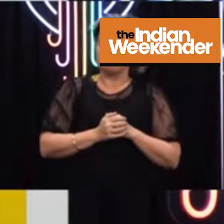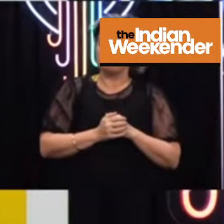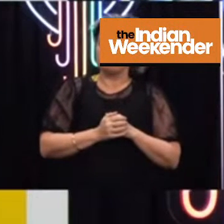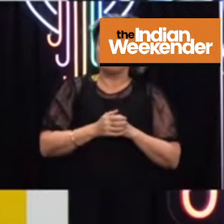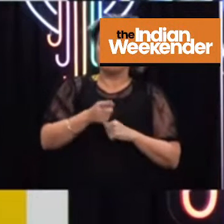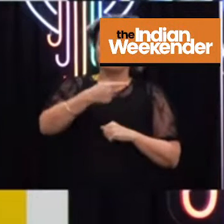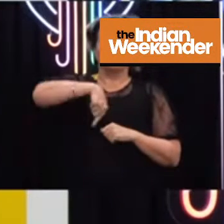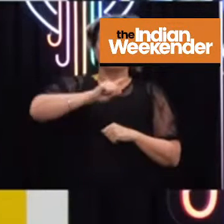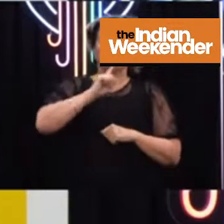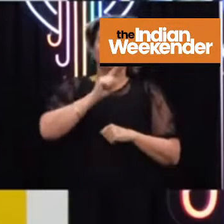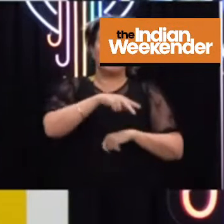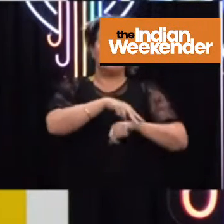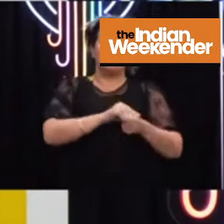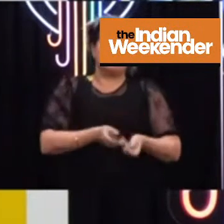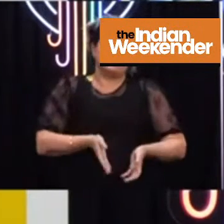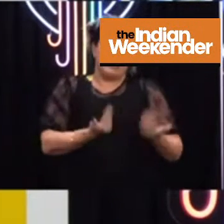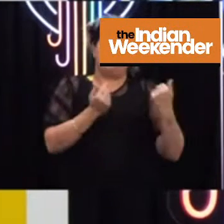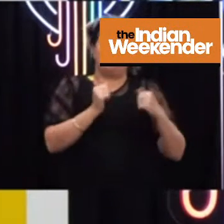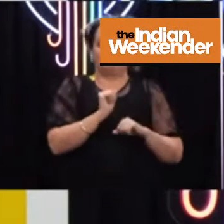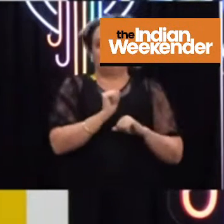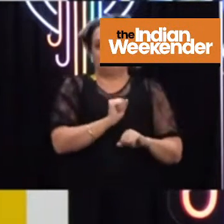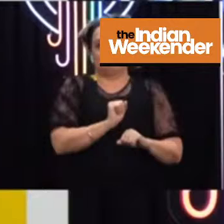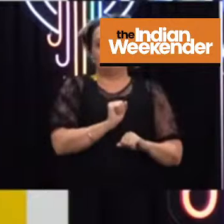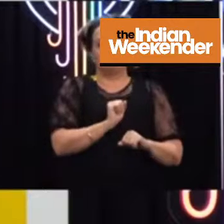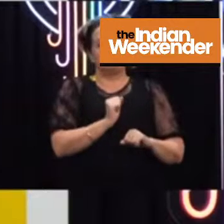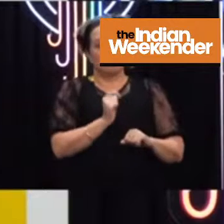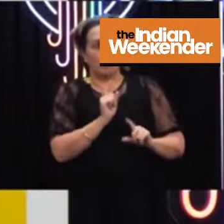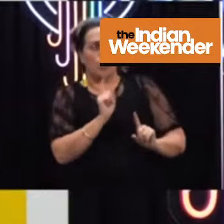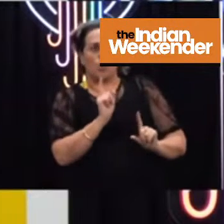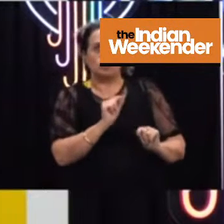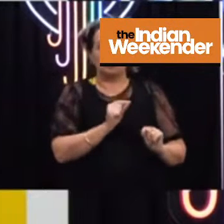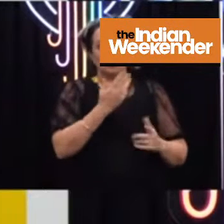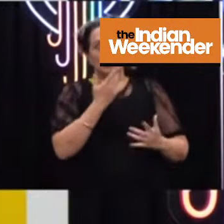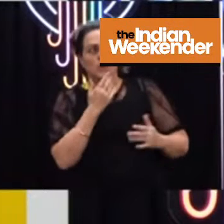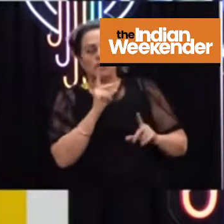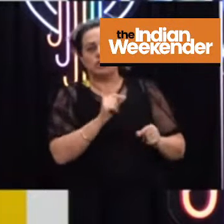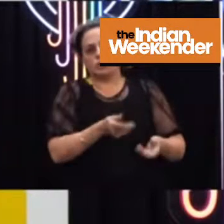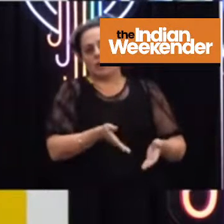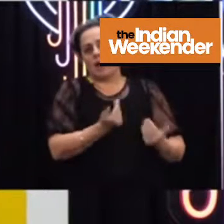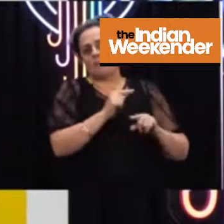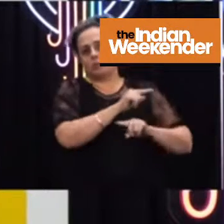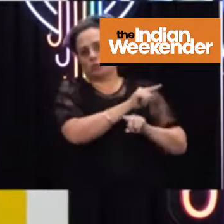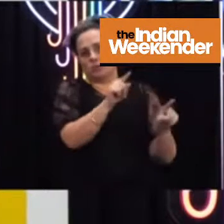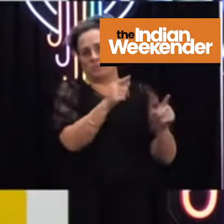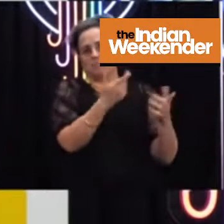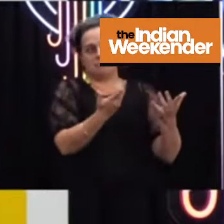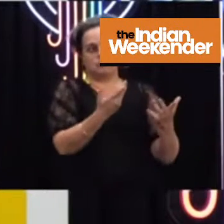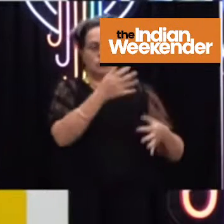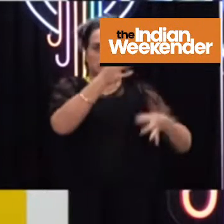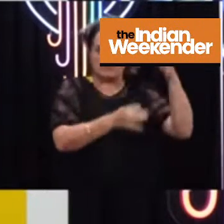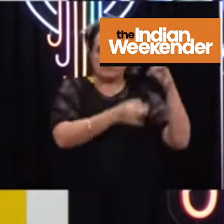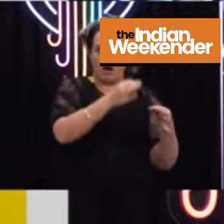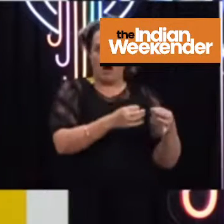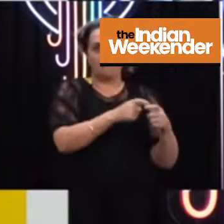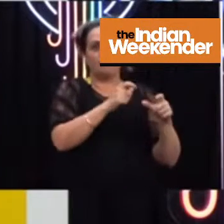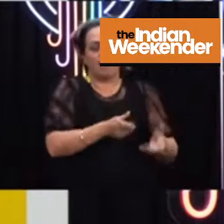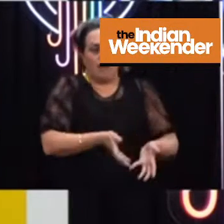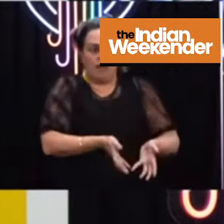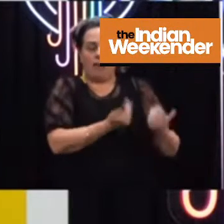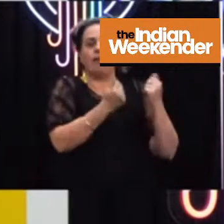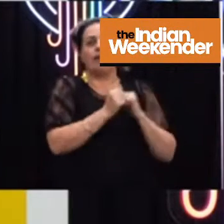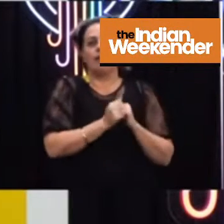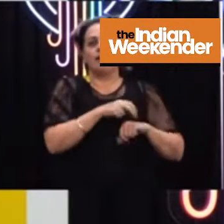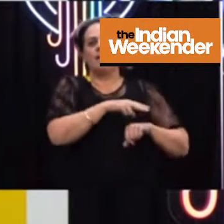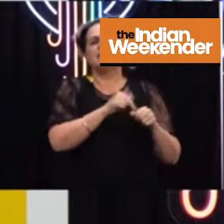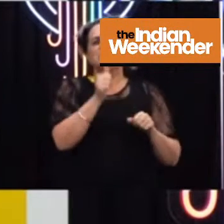we leave it up to the police to determine how and when that is done. Those are all operational decisions, and they, of course, in those moments, are best